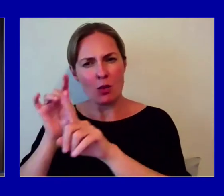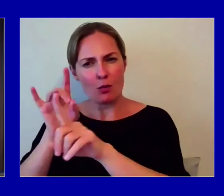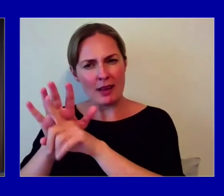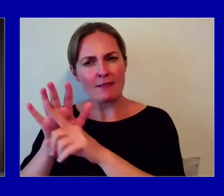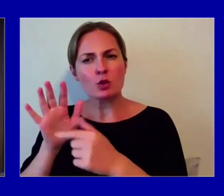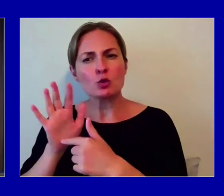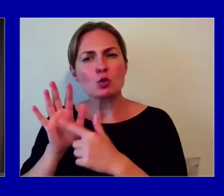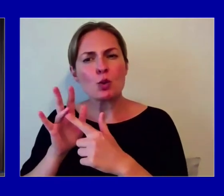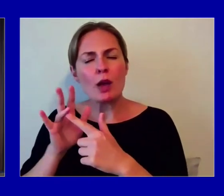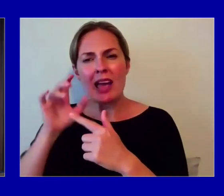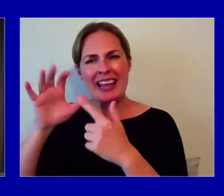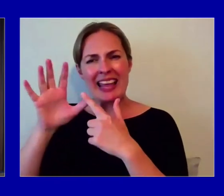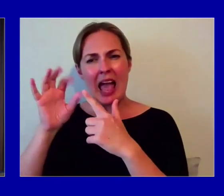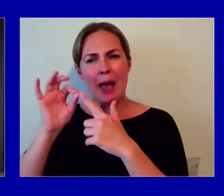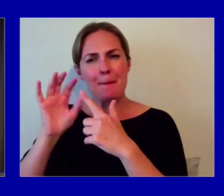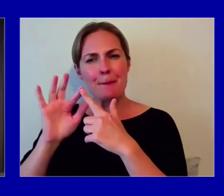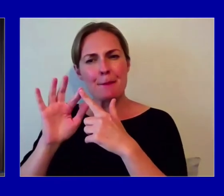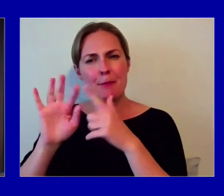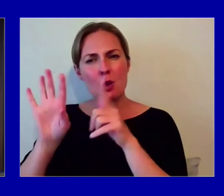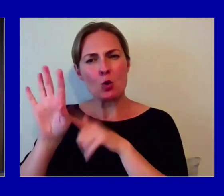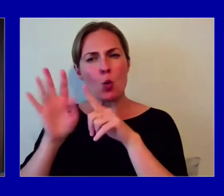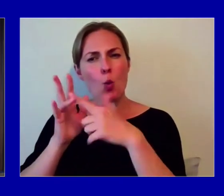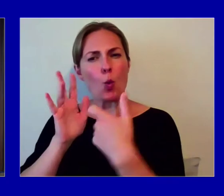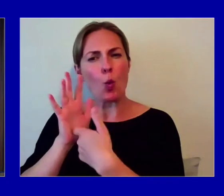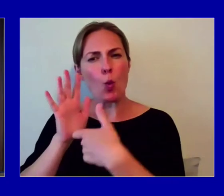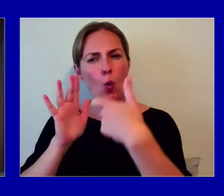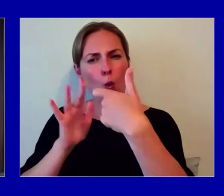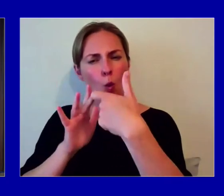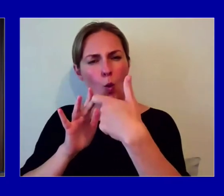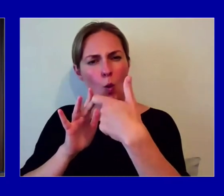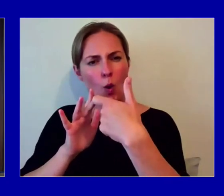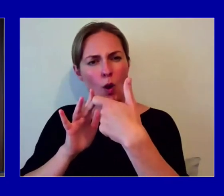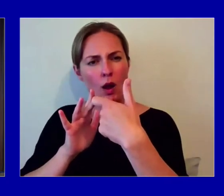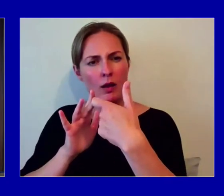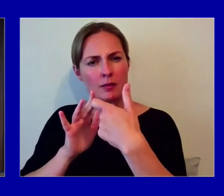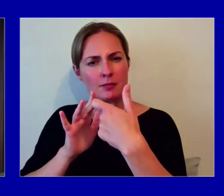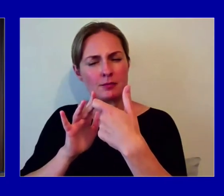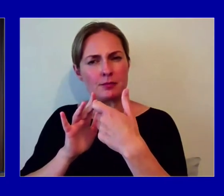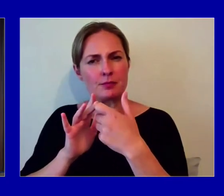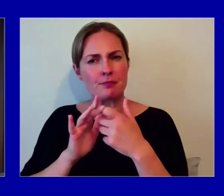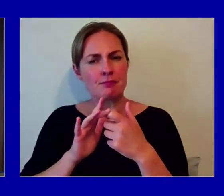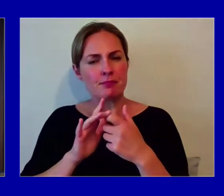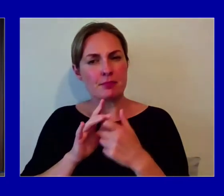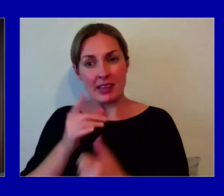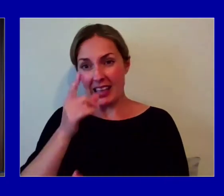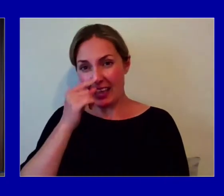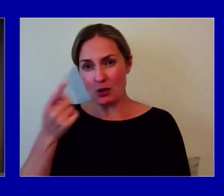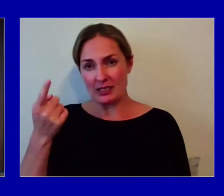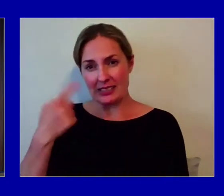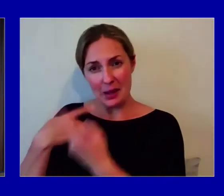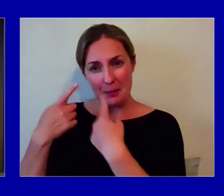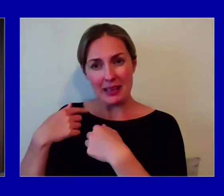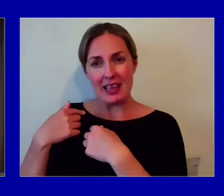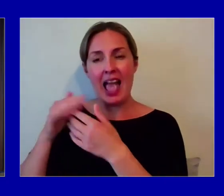you know, and that sort of how we're building networks of cultural fire practitioners. And so, I was wondering if you could just tell me about how,